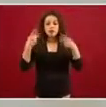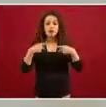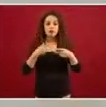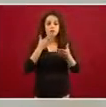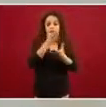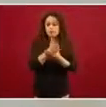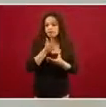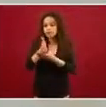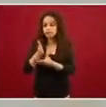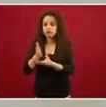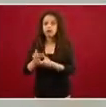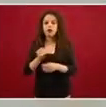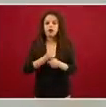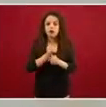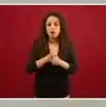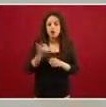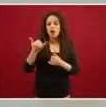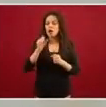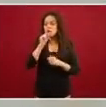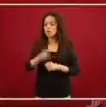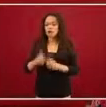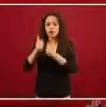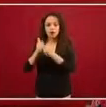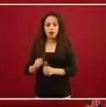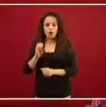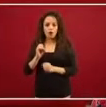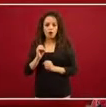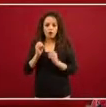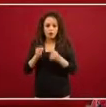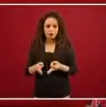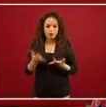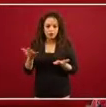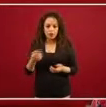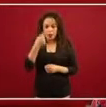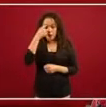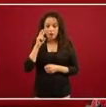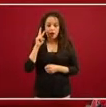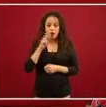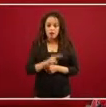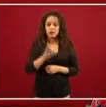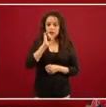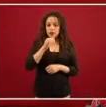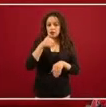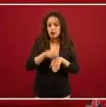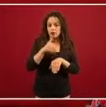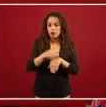field, doing visits to patients, monitoring outbreaks,